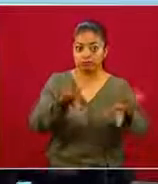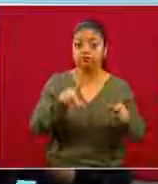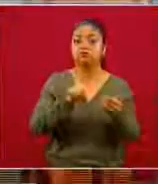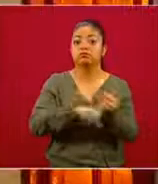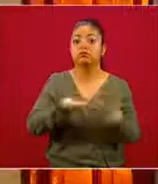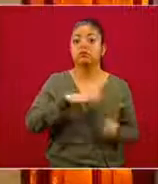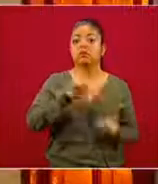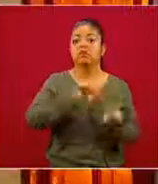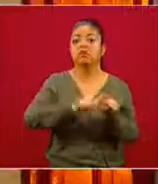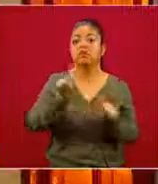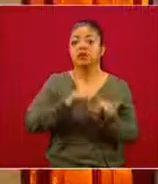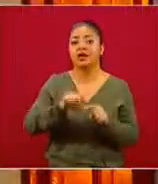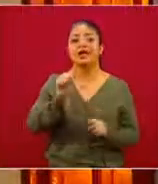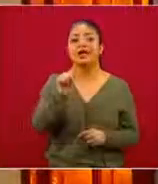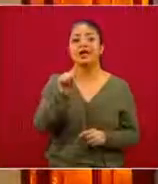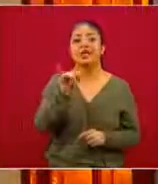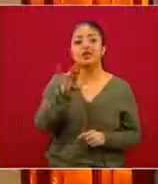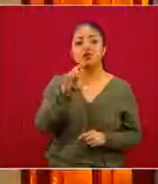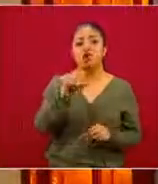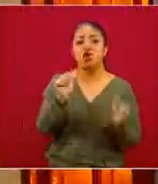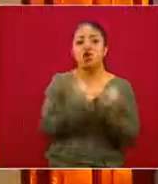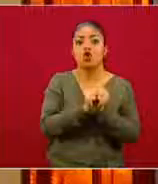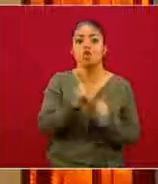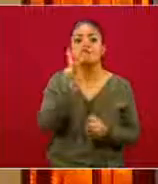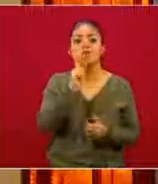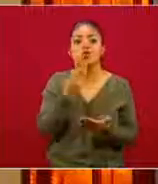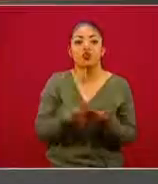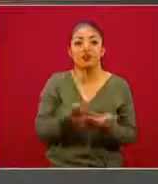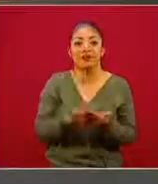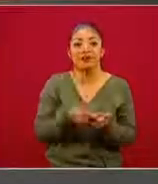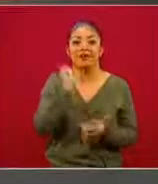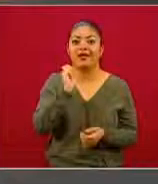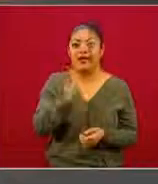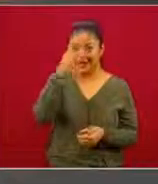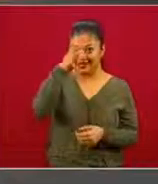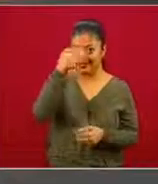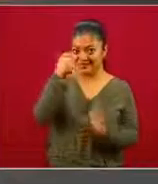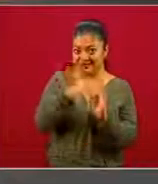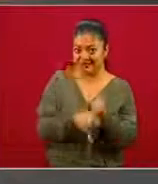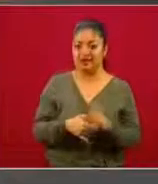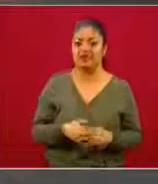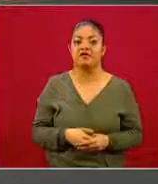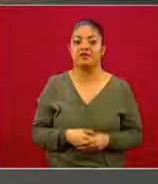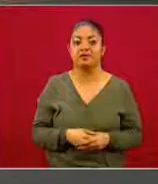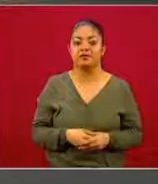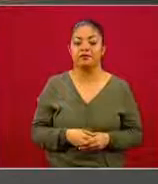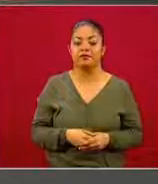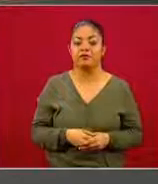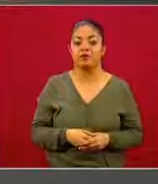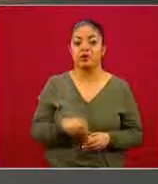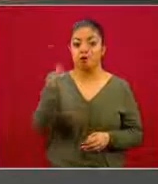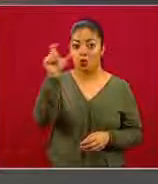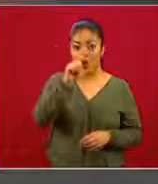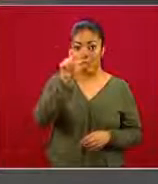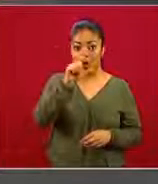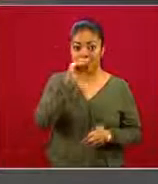Clinical work at the moment that it has been published show scientific evidence in their